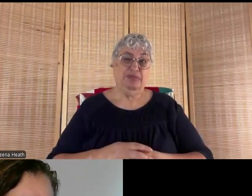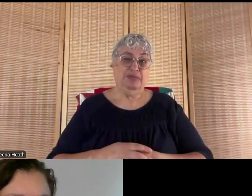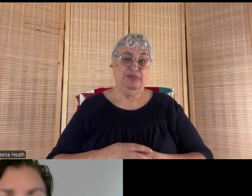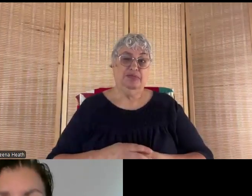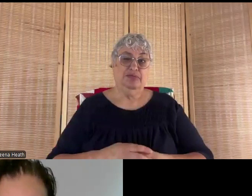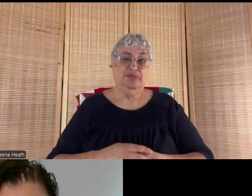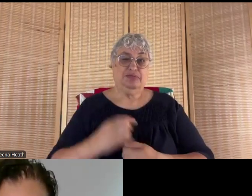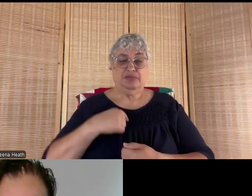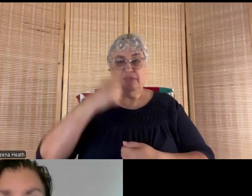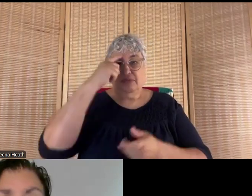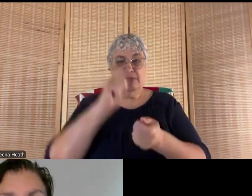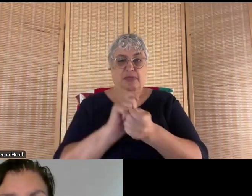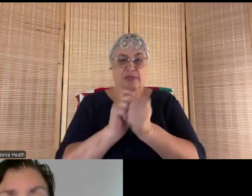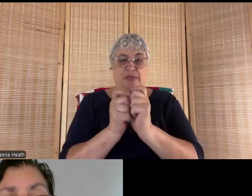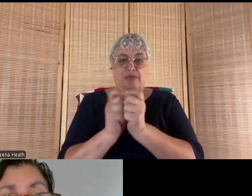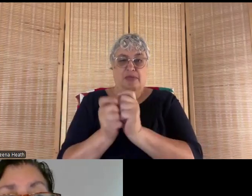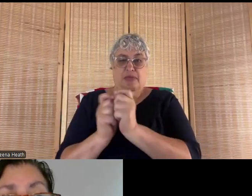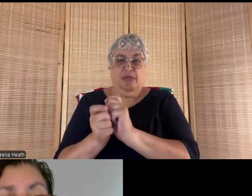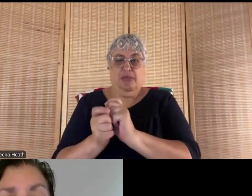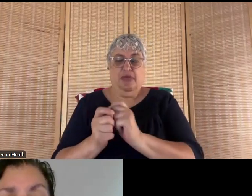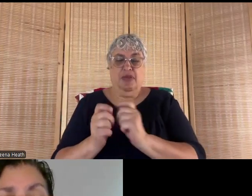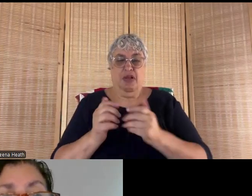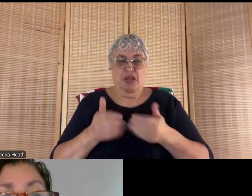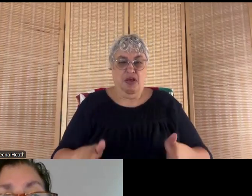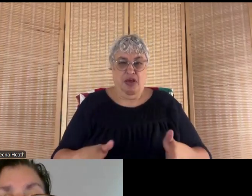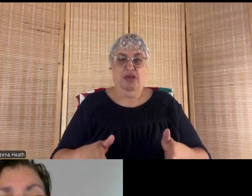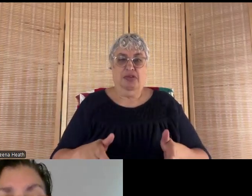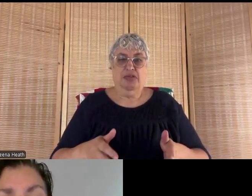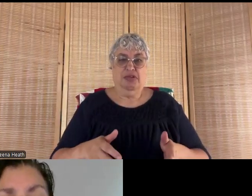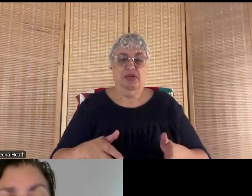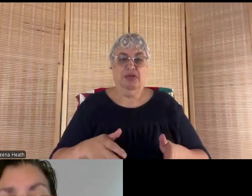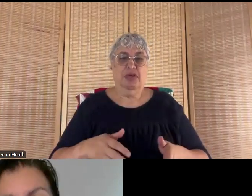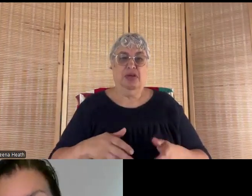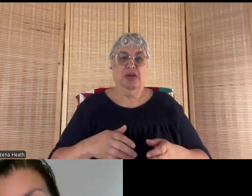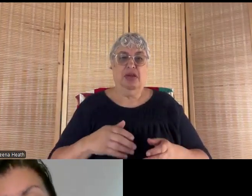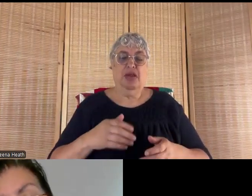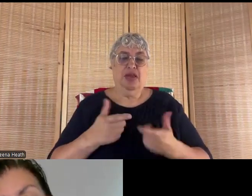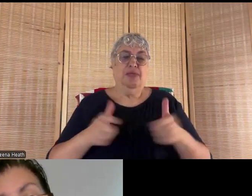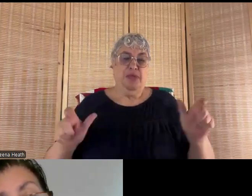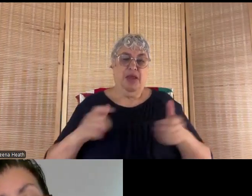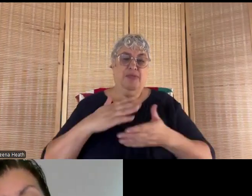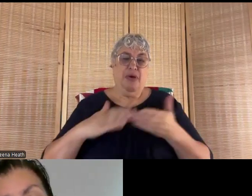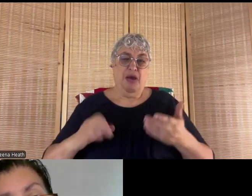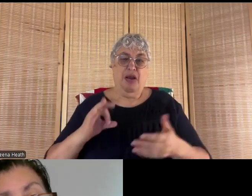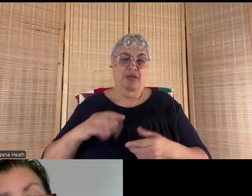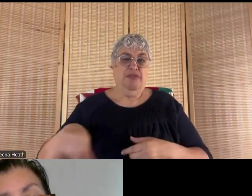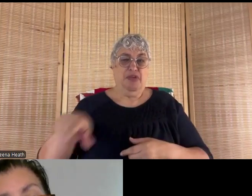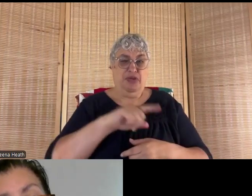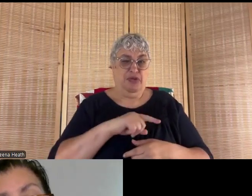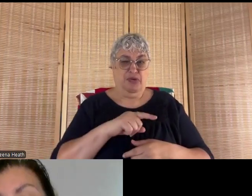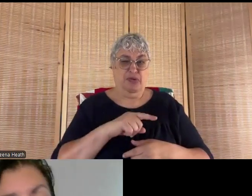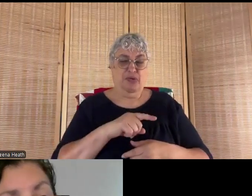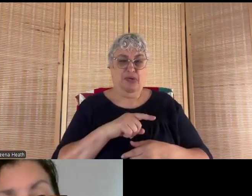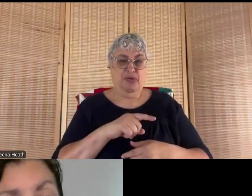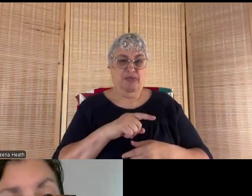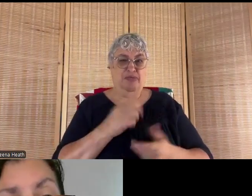I think that adjustment to loss also is a big part of what you may